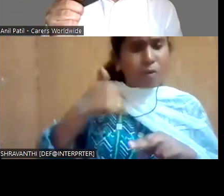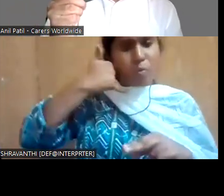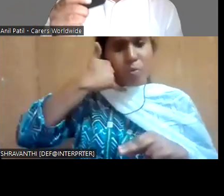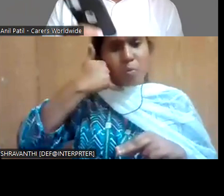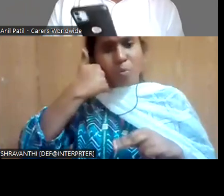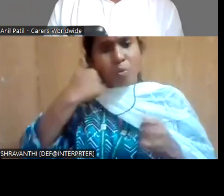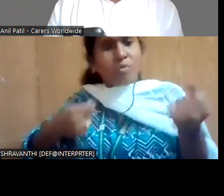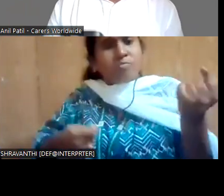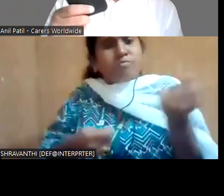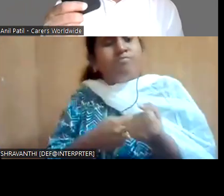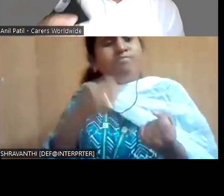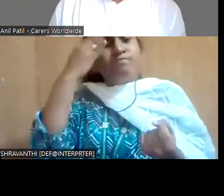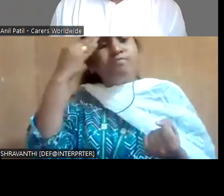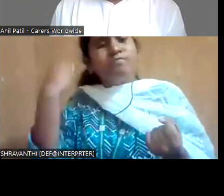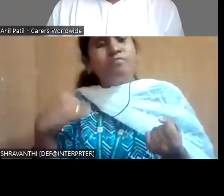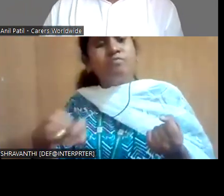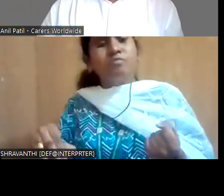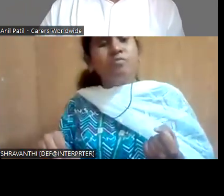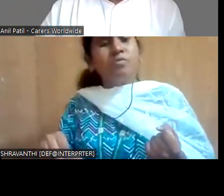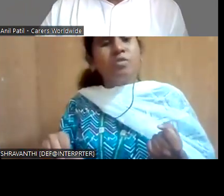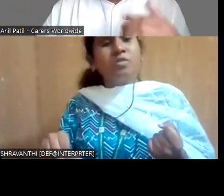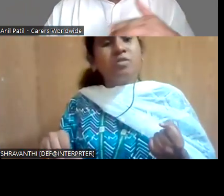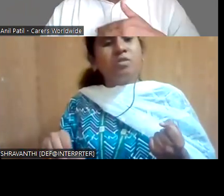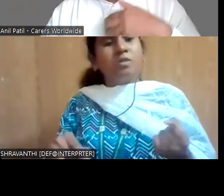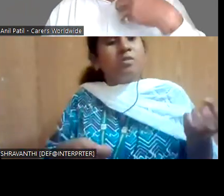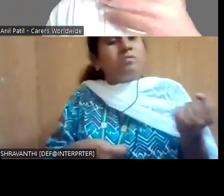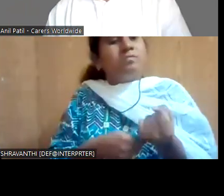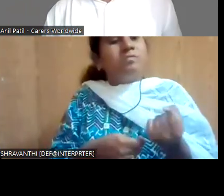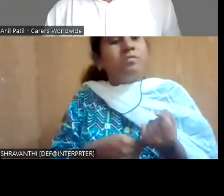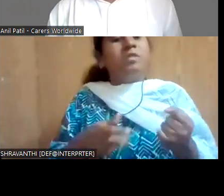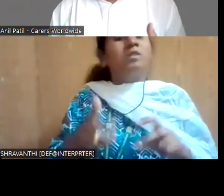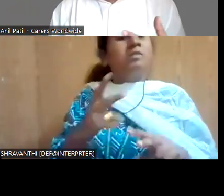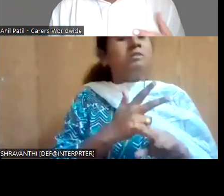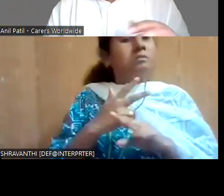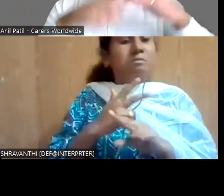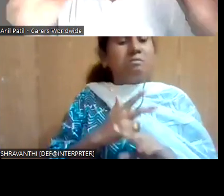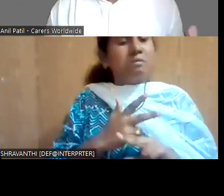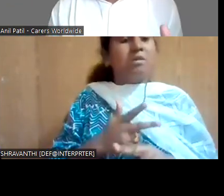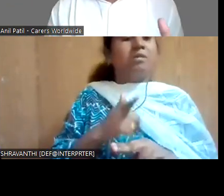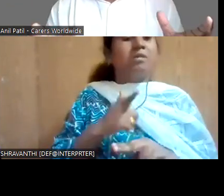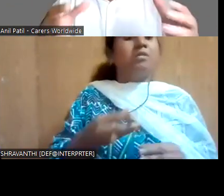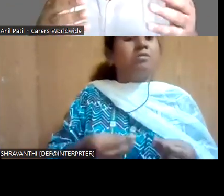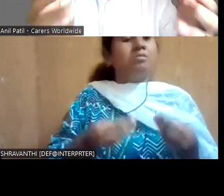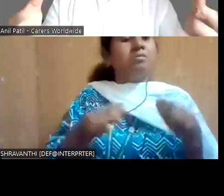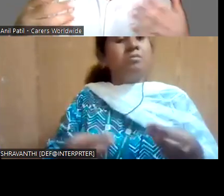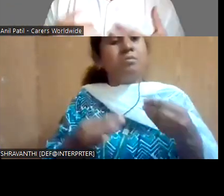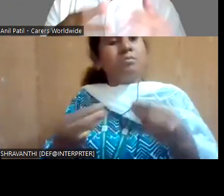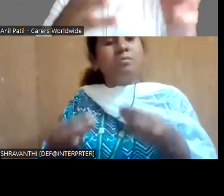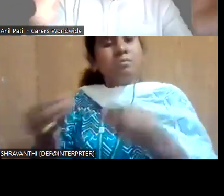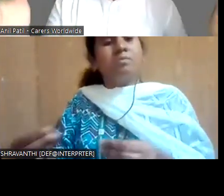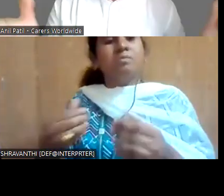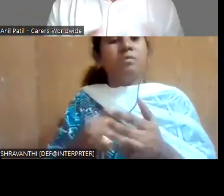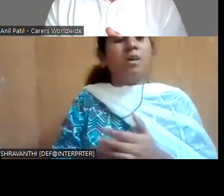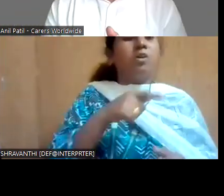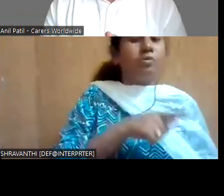hours, this will be dead. Battery will be dead. But carers are continuously providing that care without any break. Like you and me